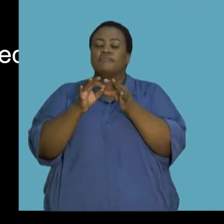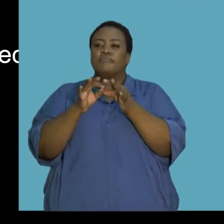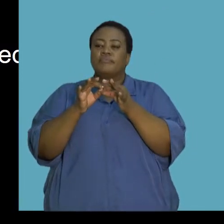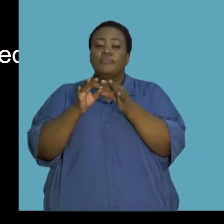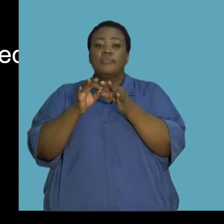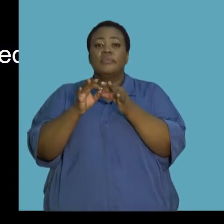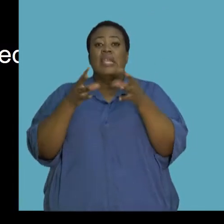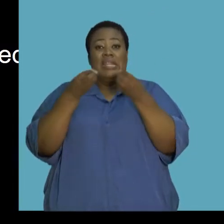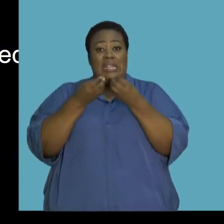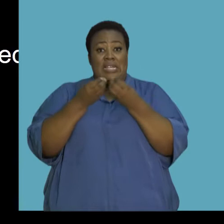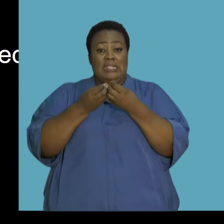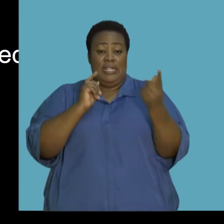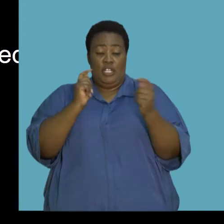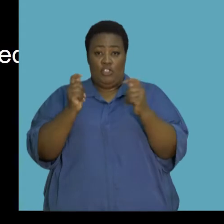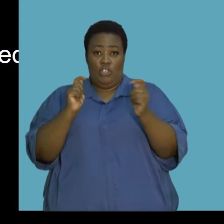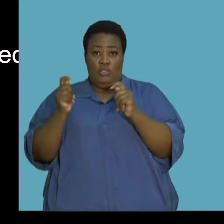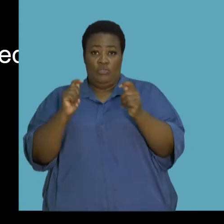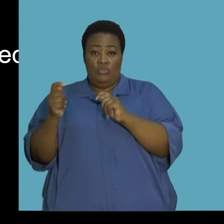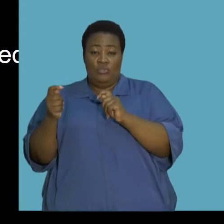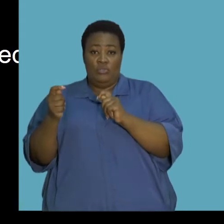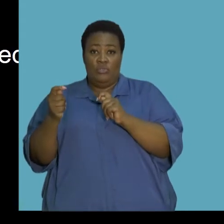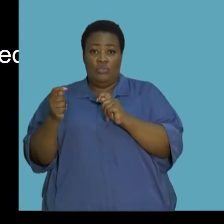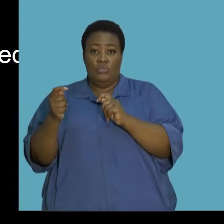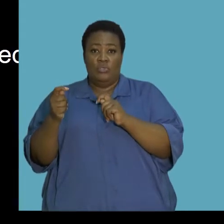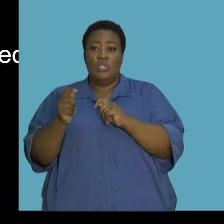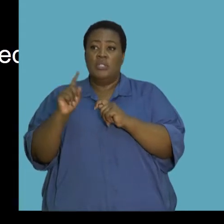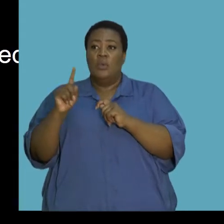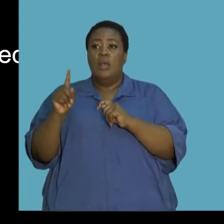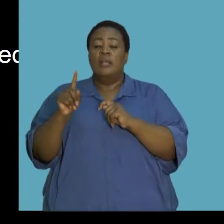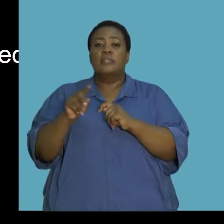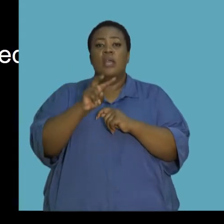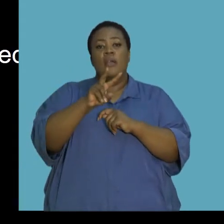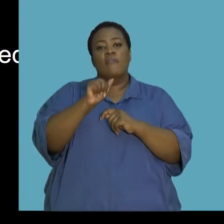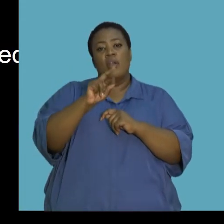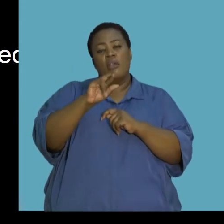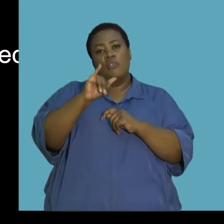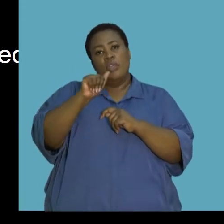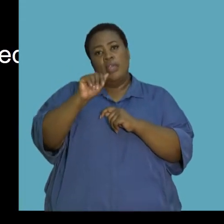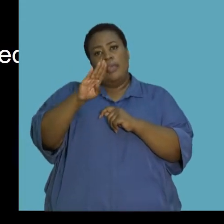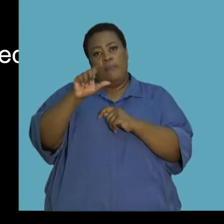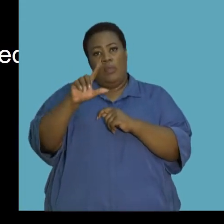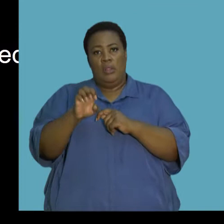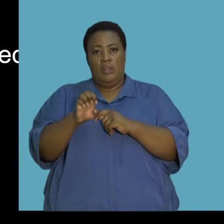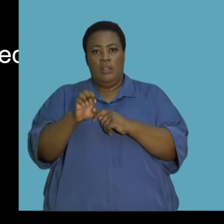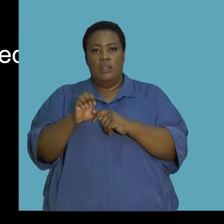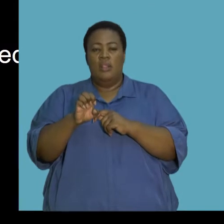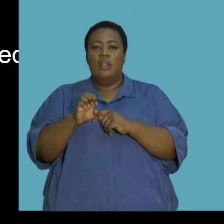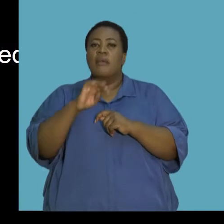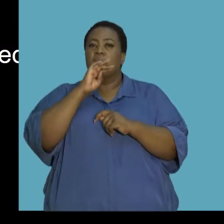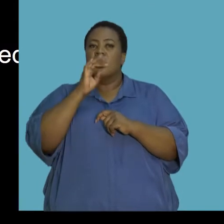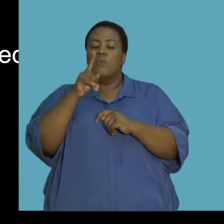talk about the things that are changing in an experiment are called variables. So variables refer to